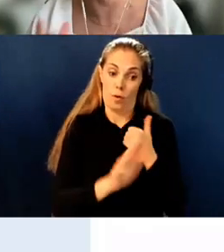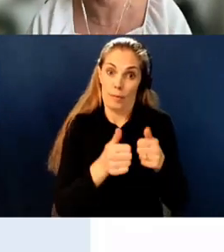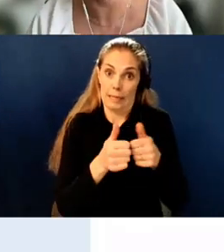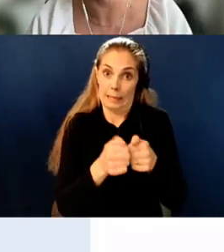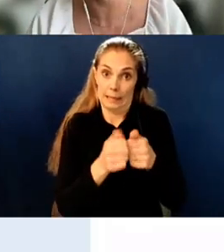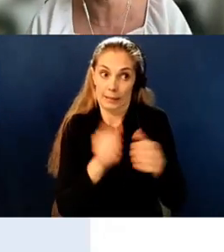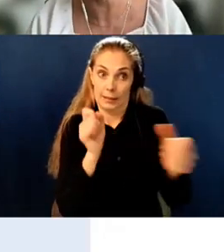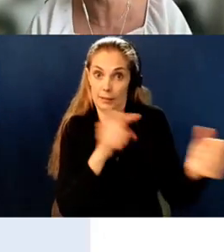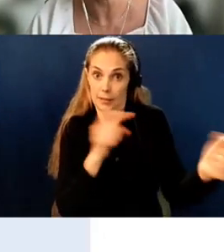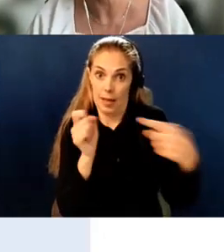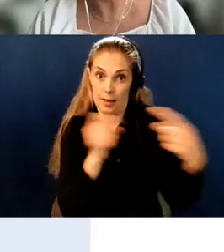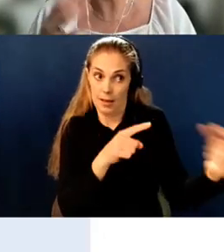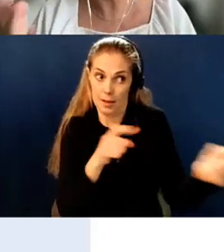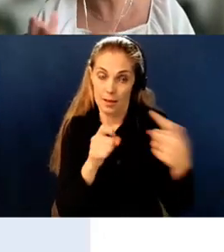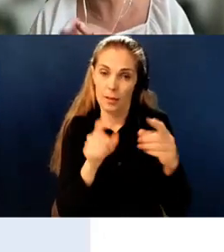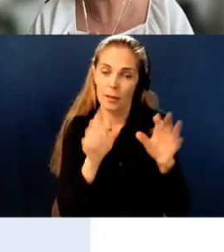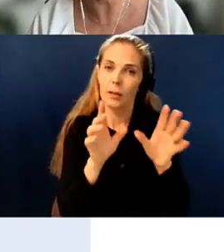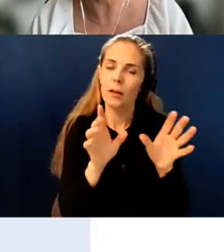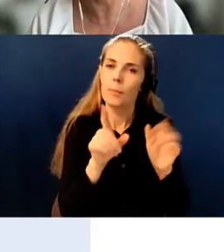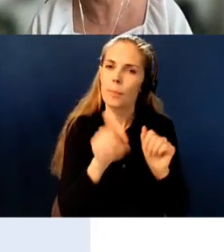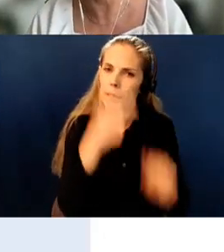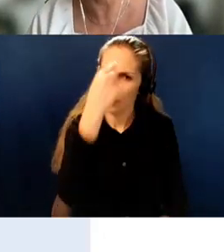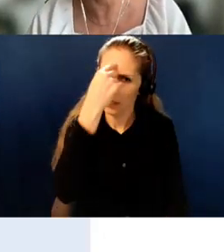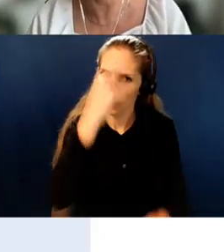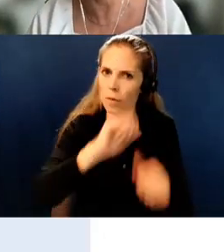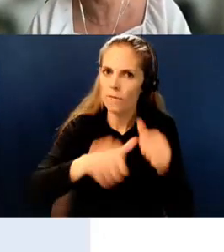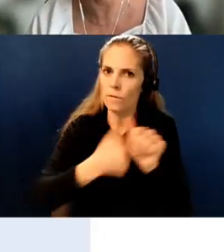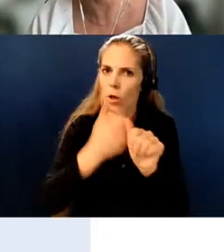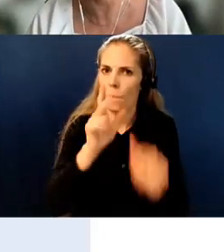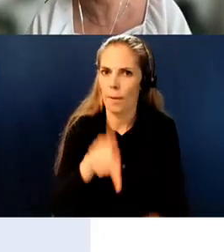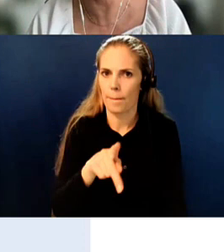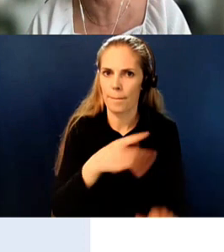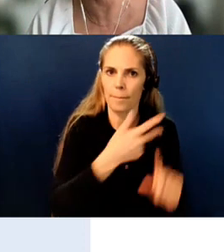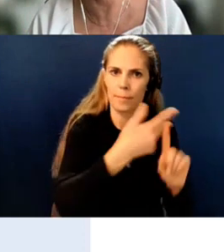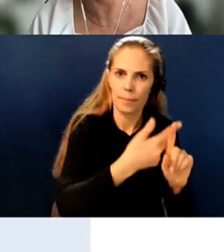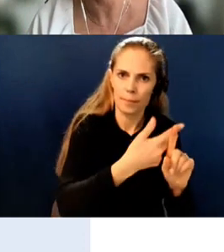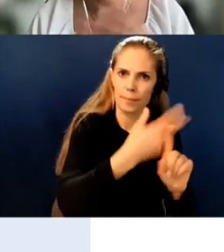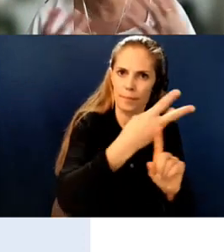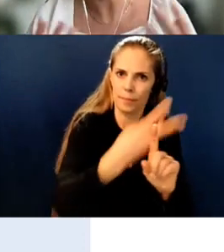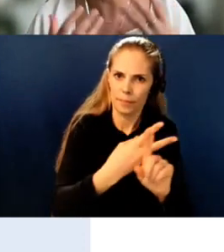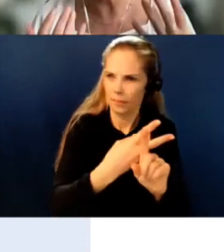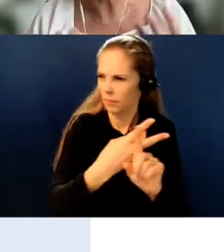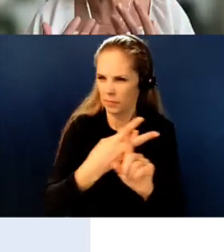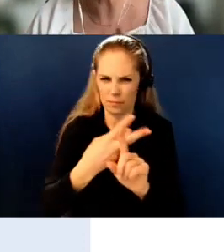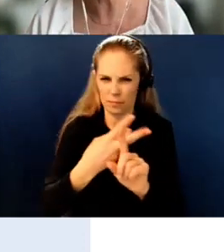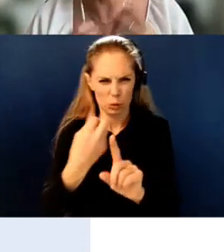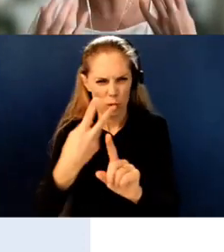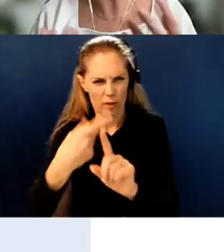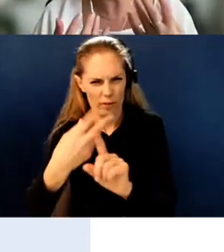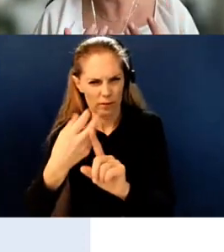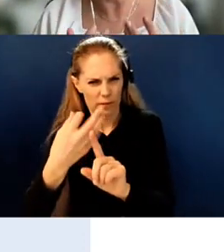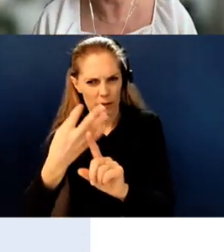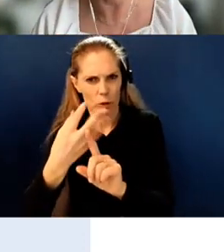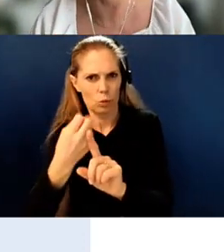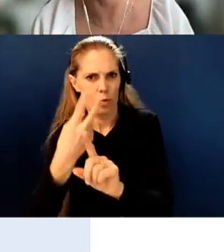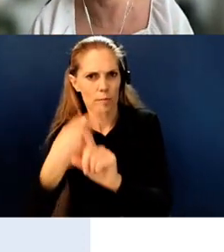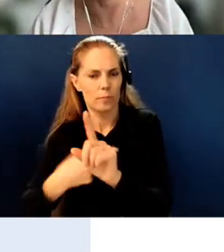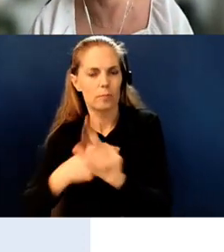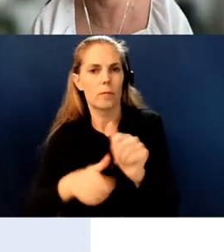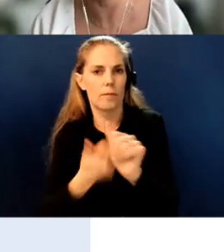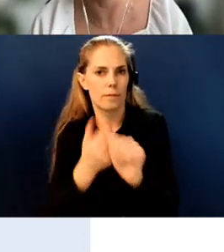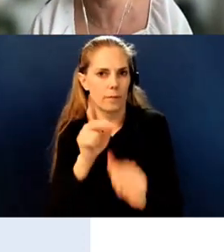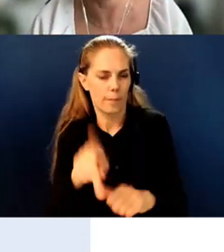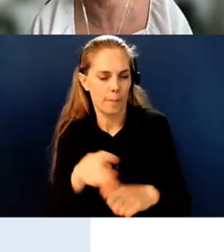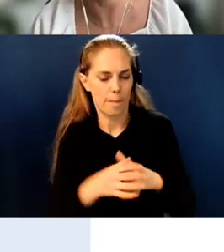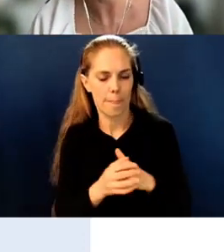6, and 12-month follow-up. And then, Jane, I'm not sure if you had the chance to try or practice some of that, but a lot of programs started trying to send the link